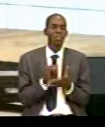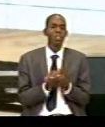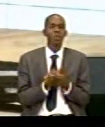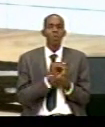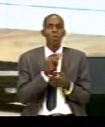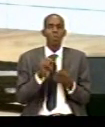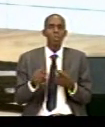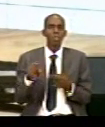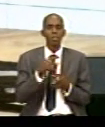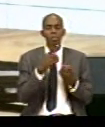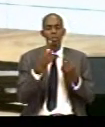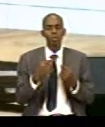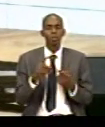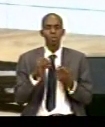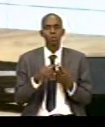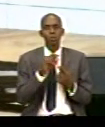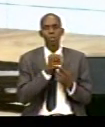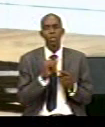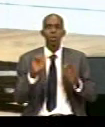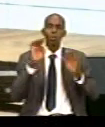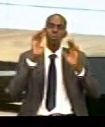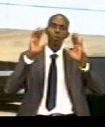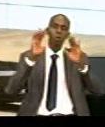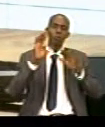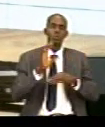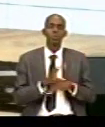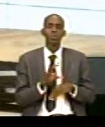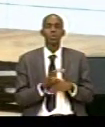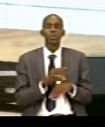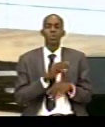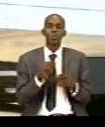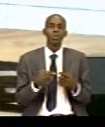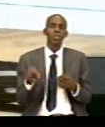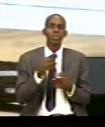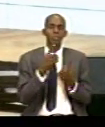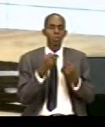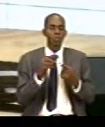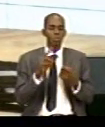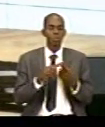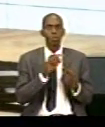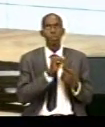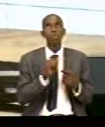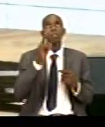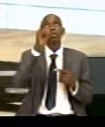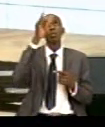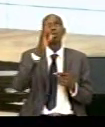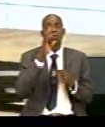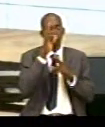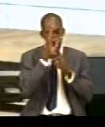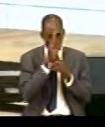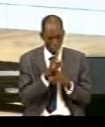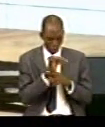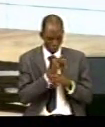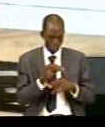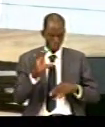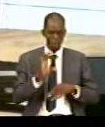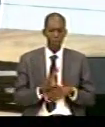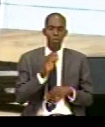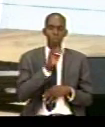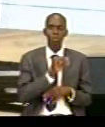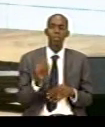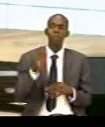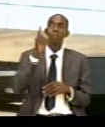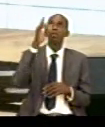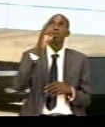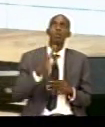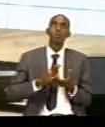a glorious church, and when they come to a God honoring church, a God glorifying church, a